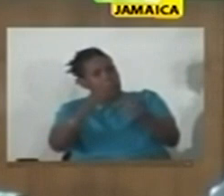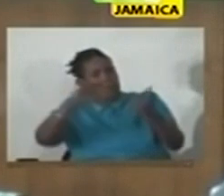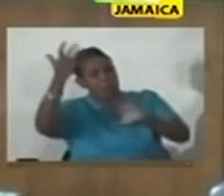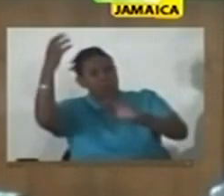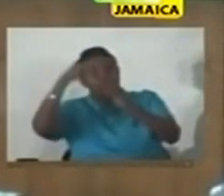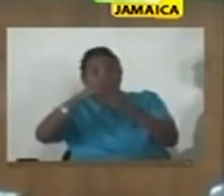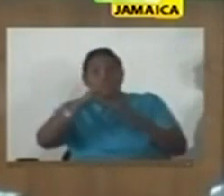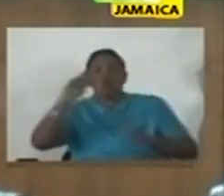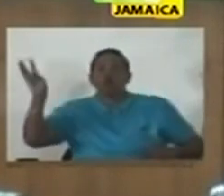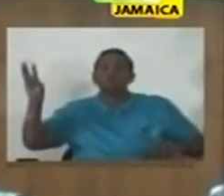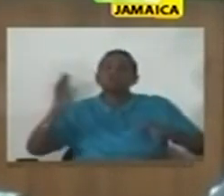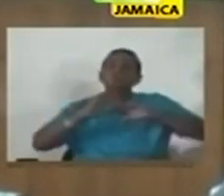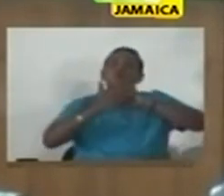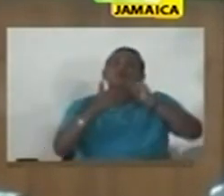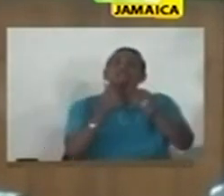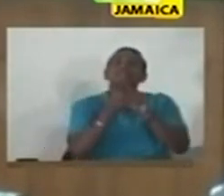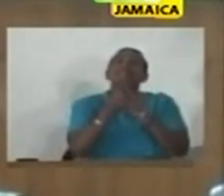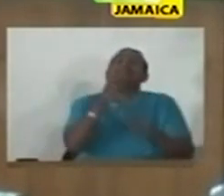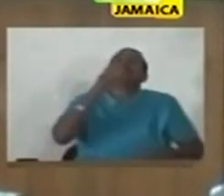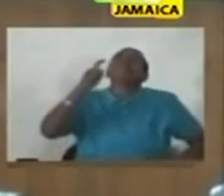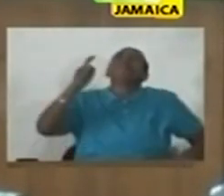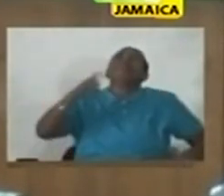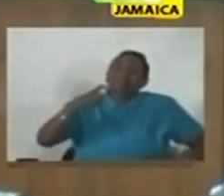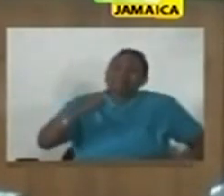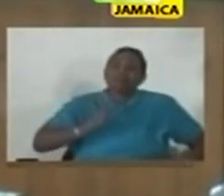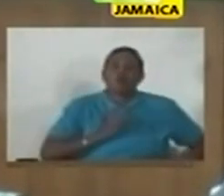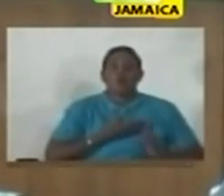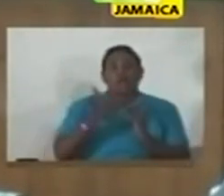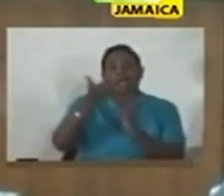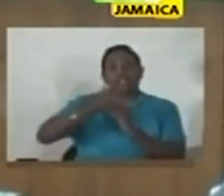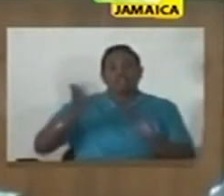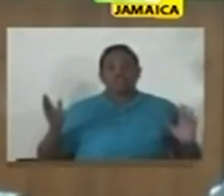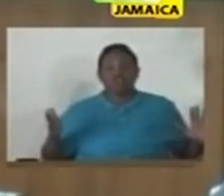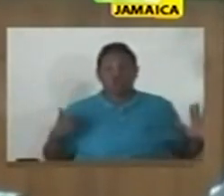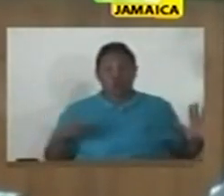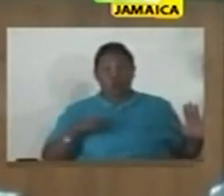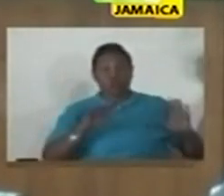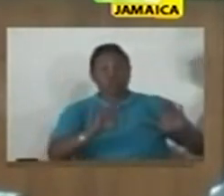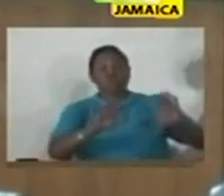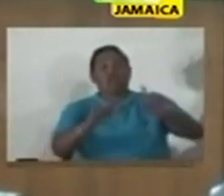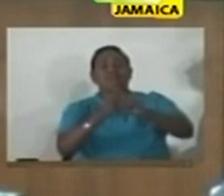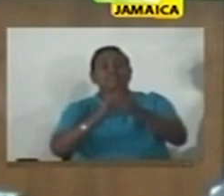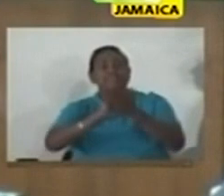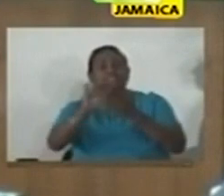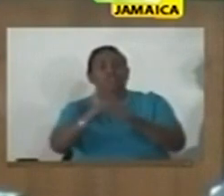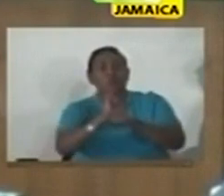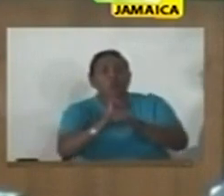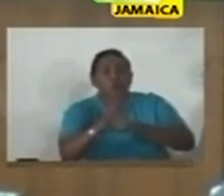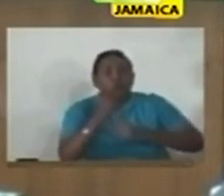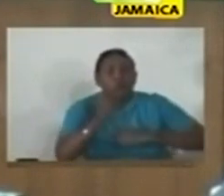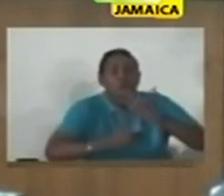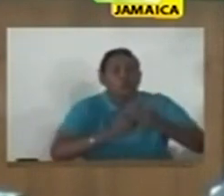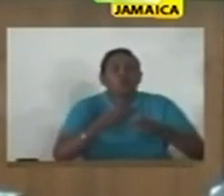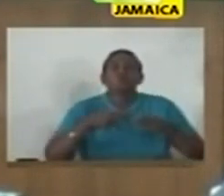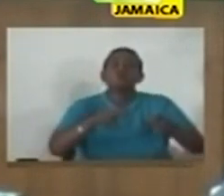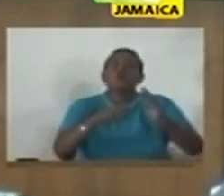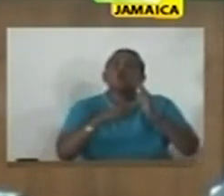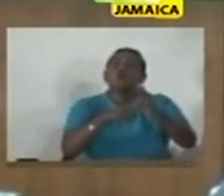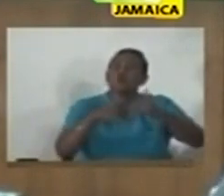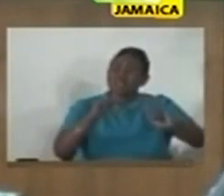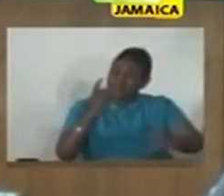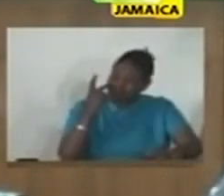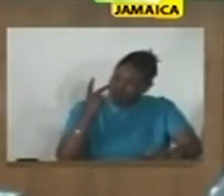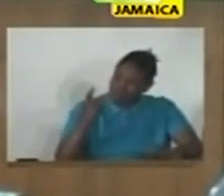Western Jamaica, which necessitates our intervention. As we drive the decent work agenda, the road shows continue with a